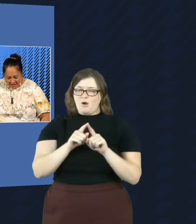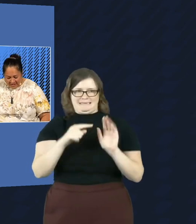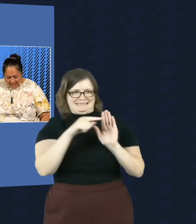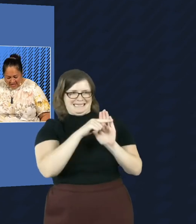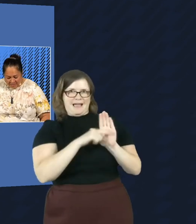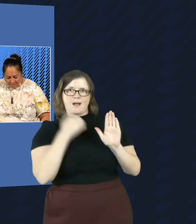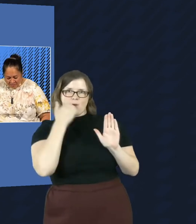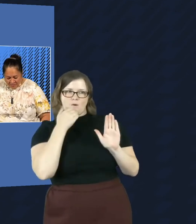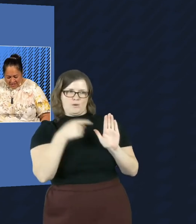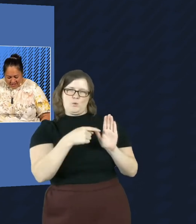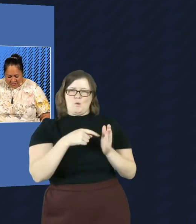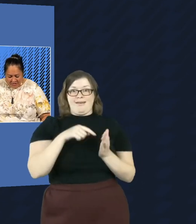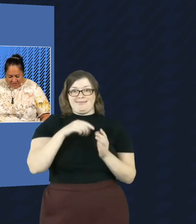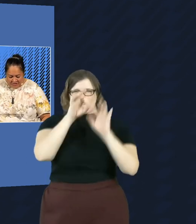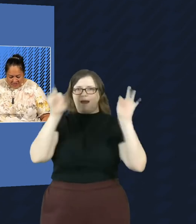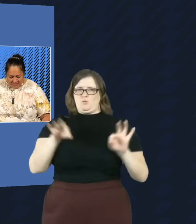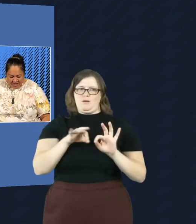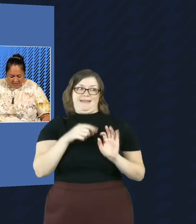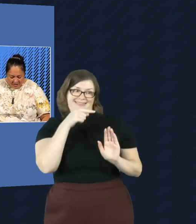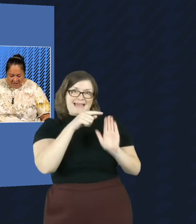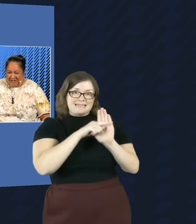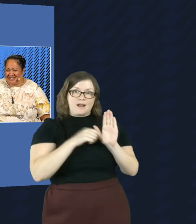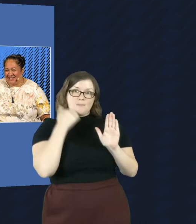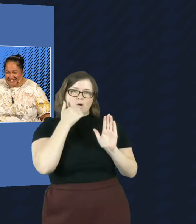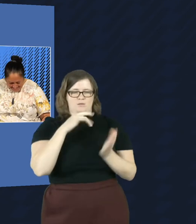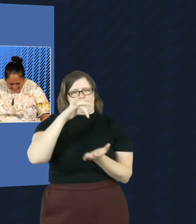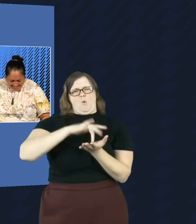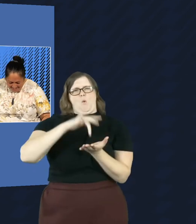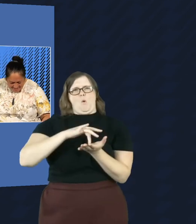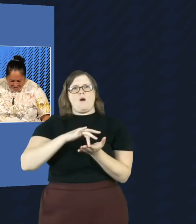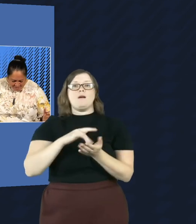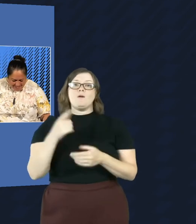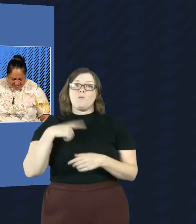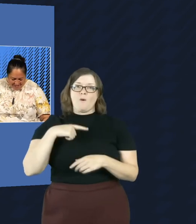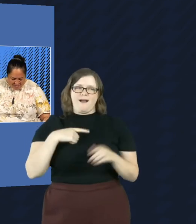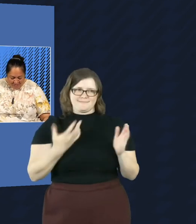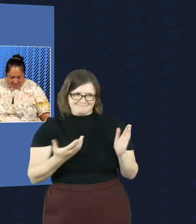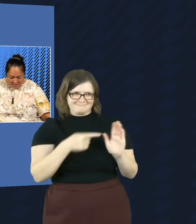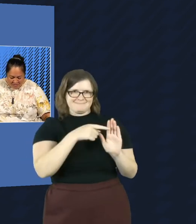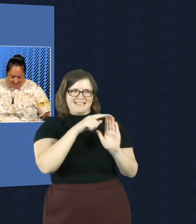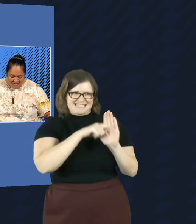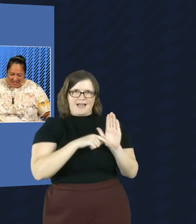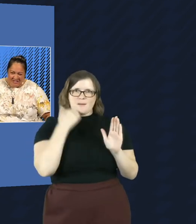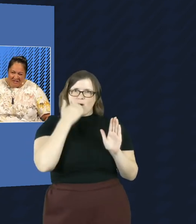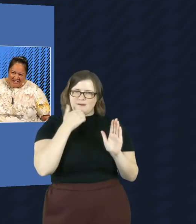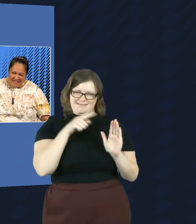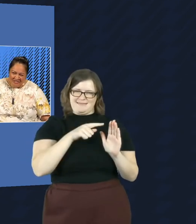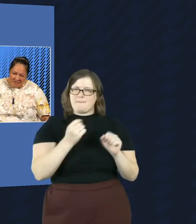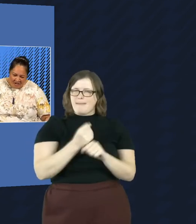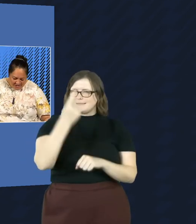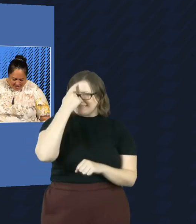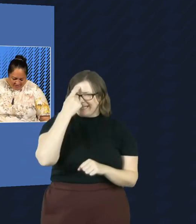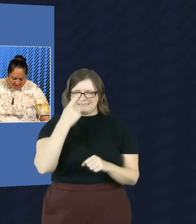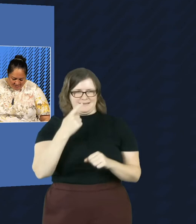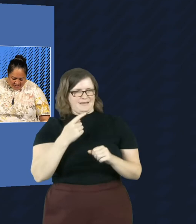framework. And that's because tikanga Māori makes sense. It's basic human principles. It guides the way that,